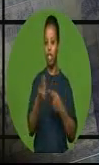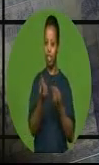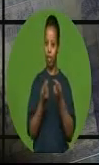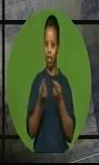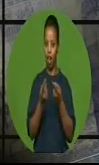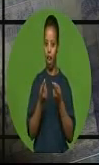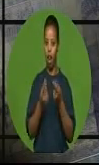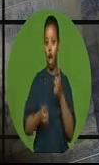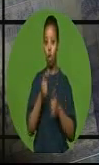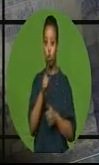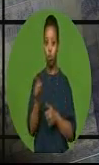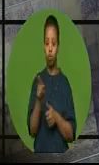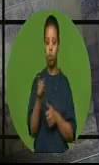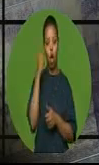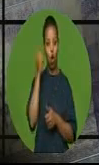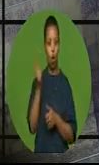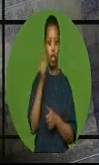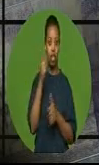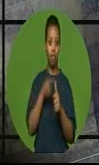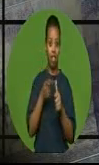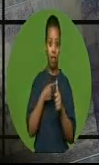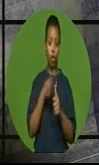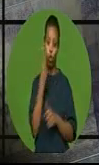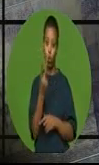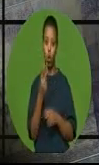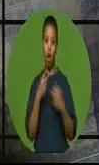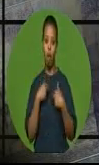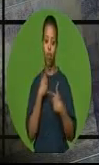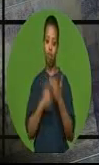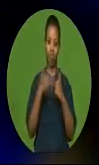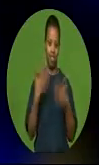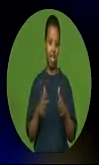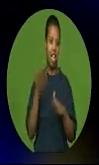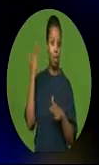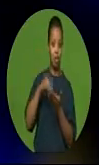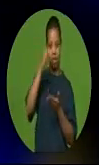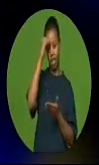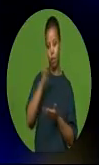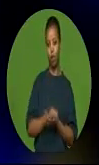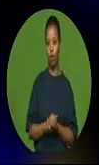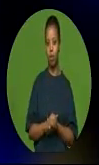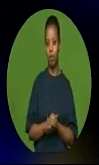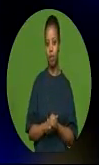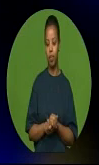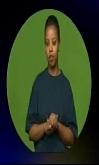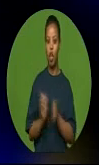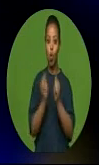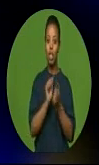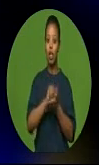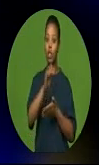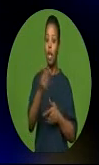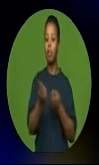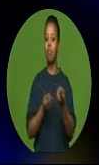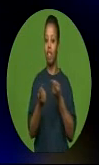you may recall, the first two have been discussed in the previous episode. With consignment